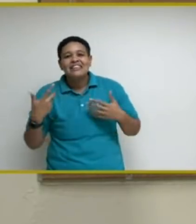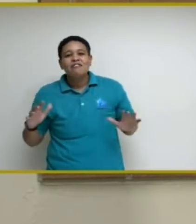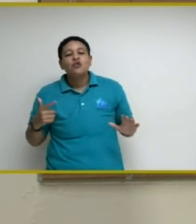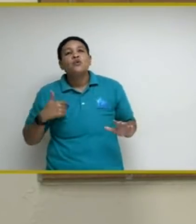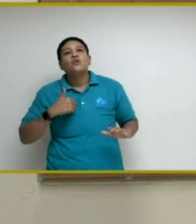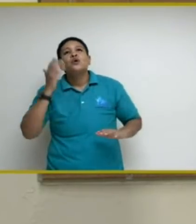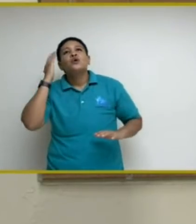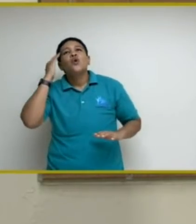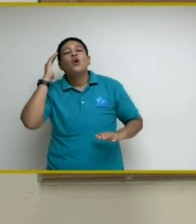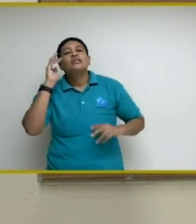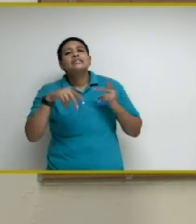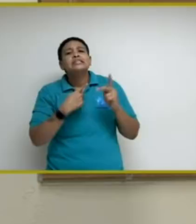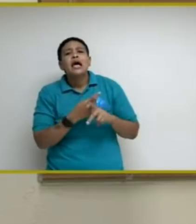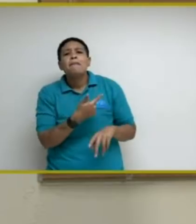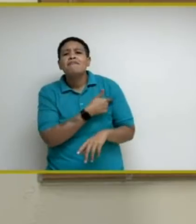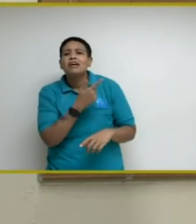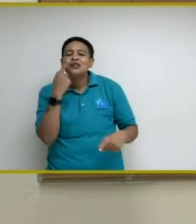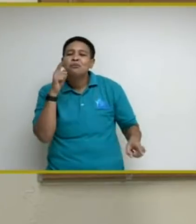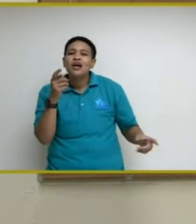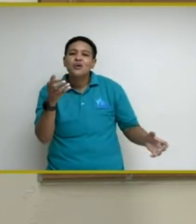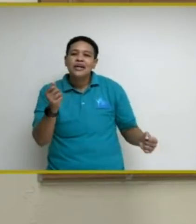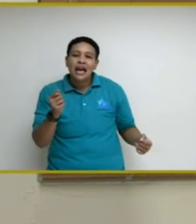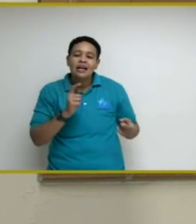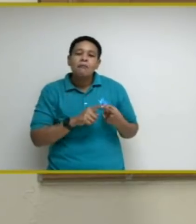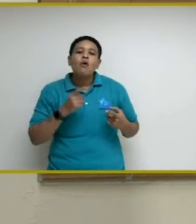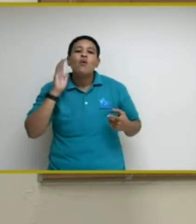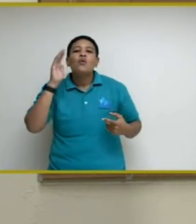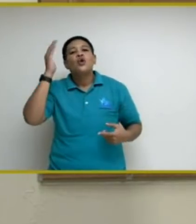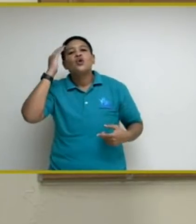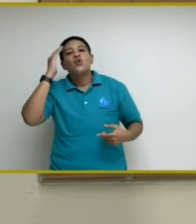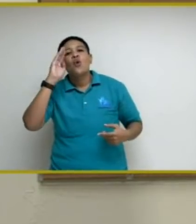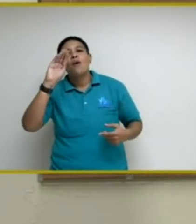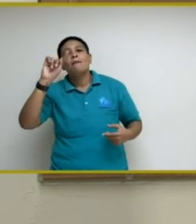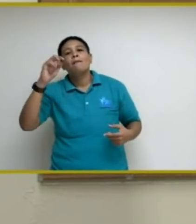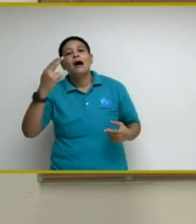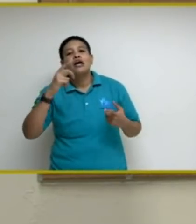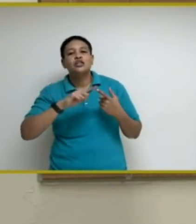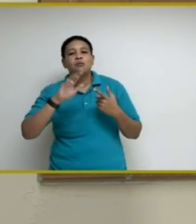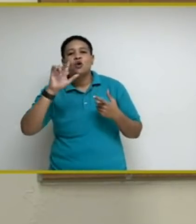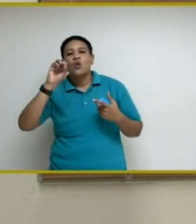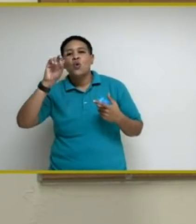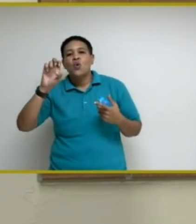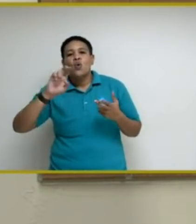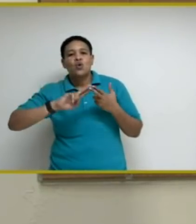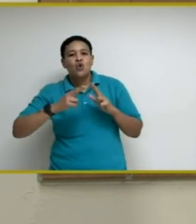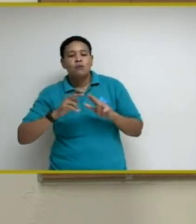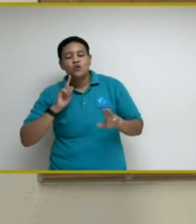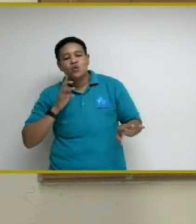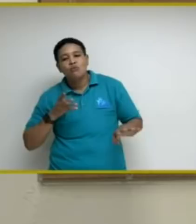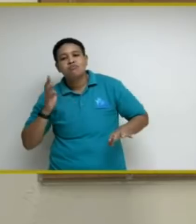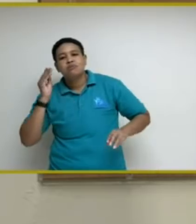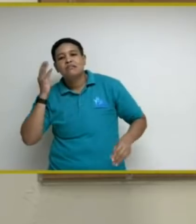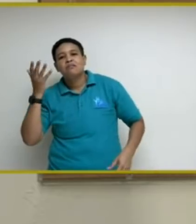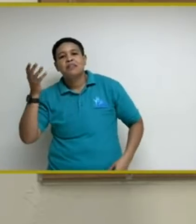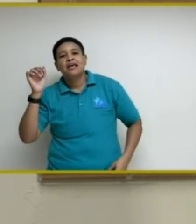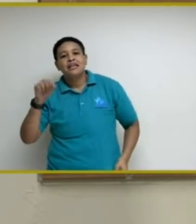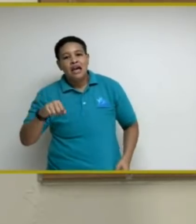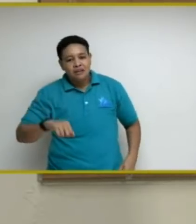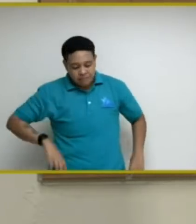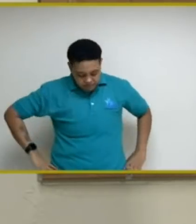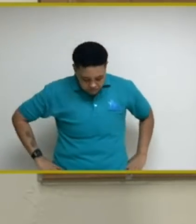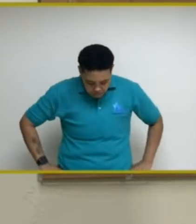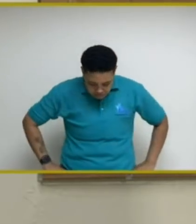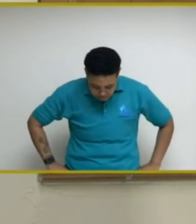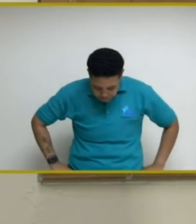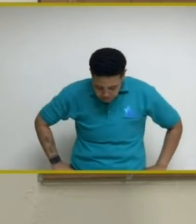which type of vaccine that you got, and we will know the batch and code number so that we can put the information there. And I